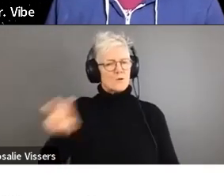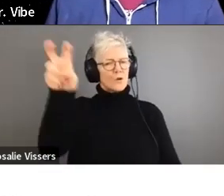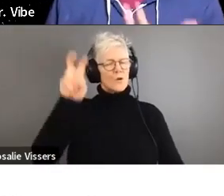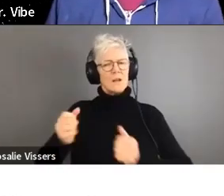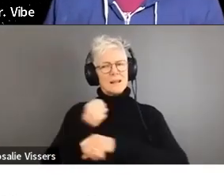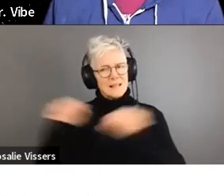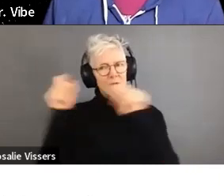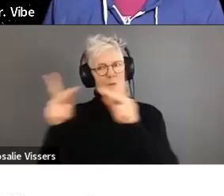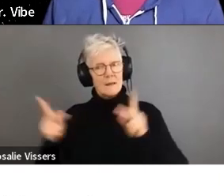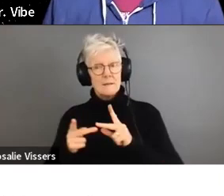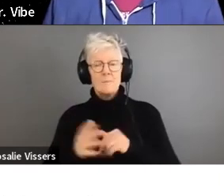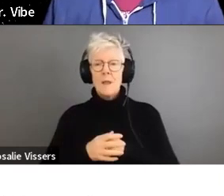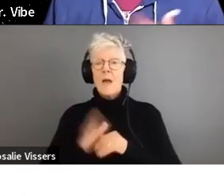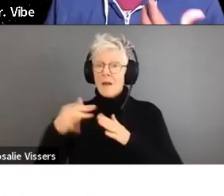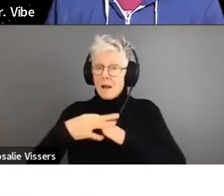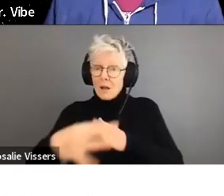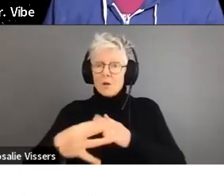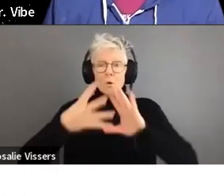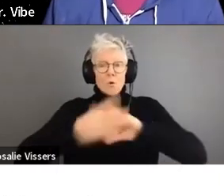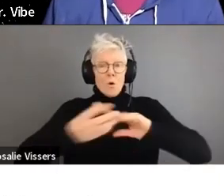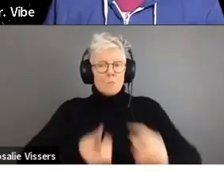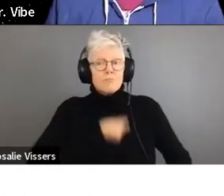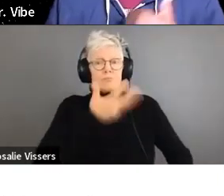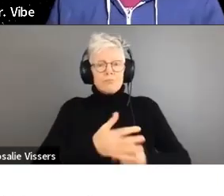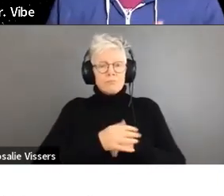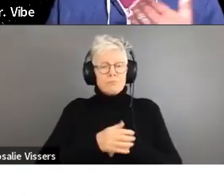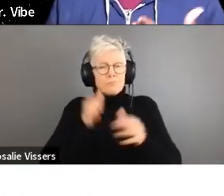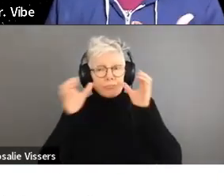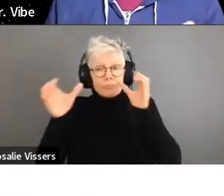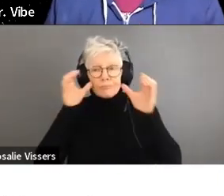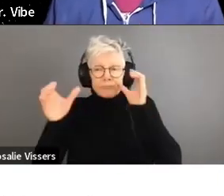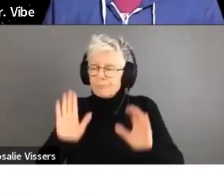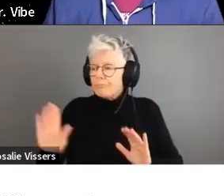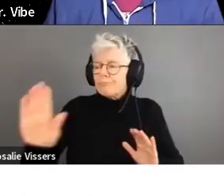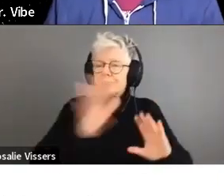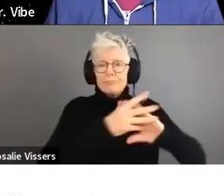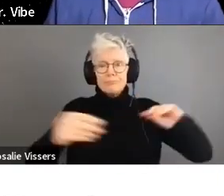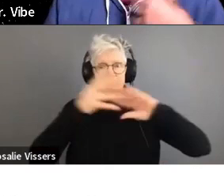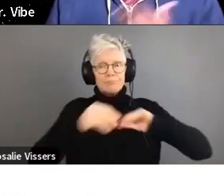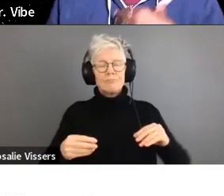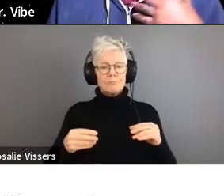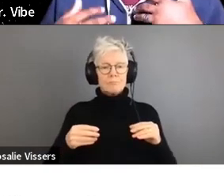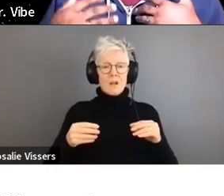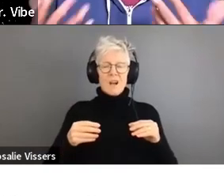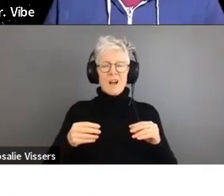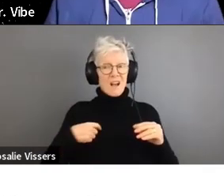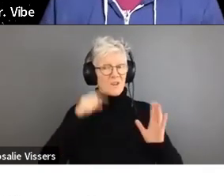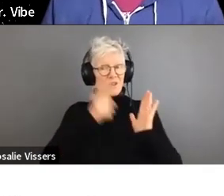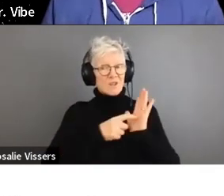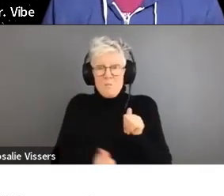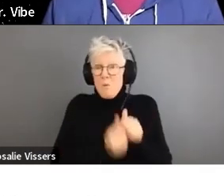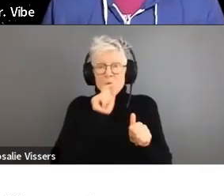it's more into storytelling, getting to hear people's stories, because I feel that most of us have a very